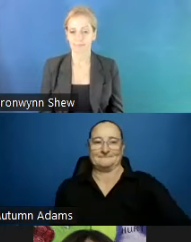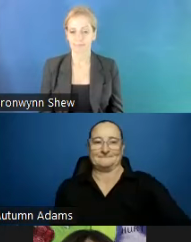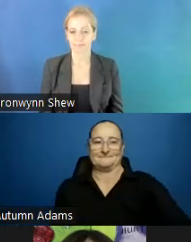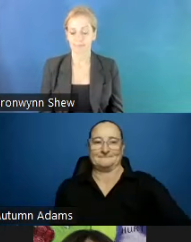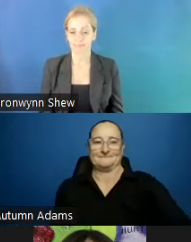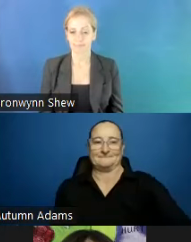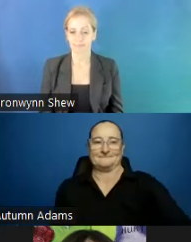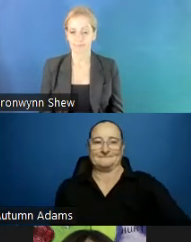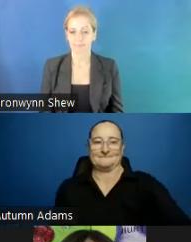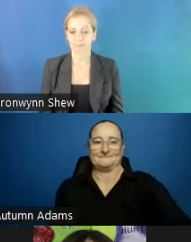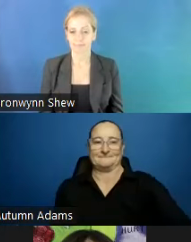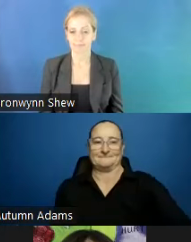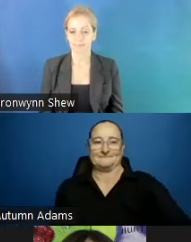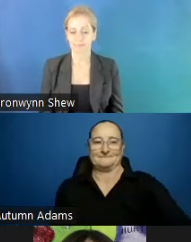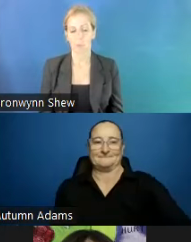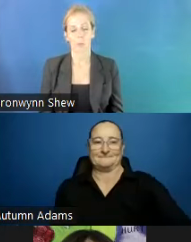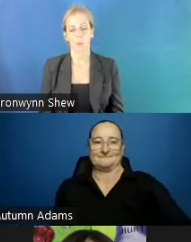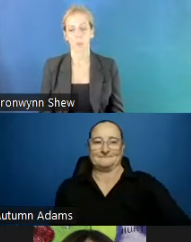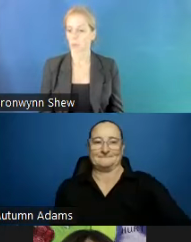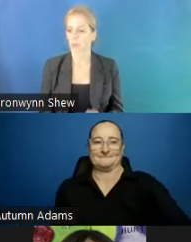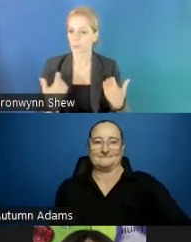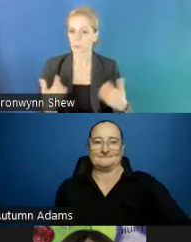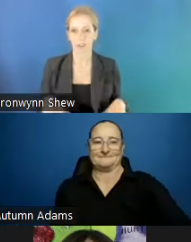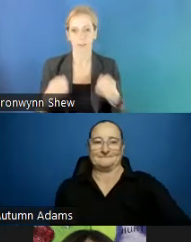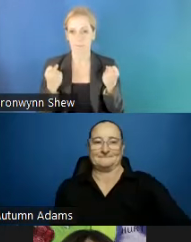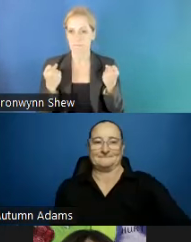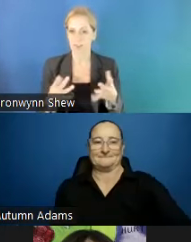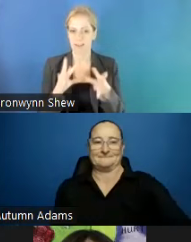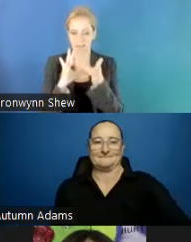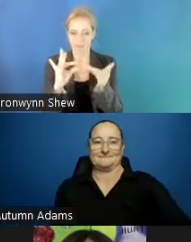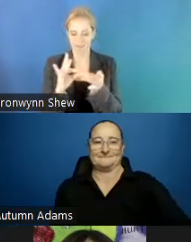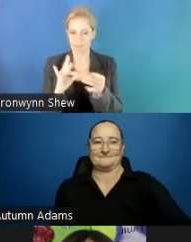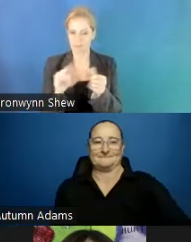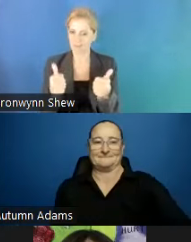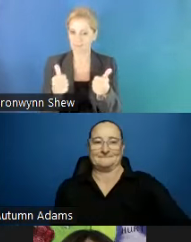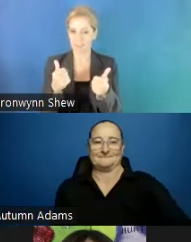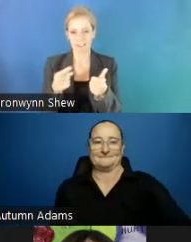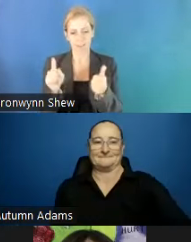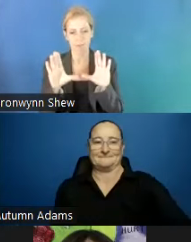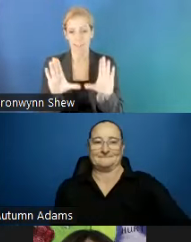Oh, so many good comments. This is great. You guys got a lot of the good concepts here.